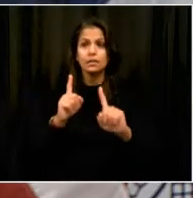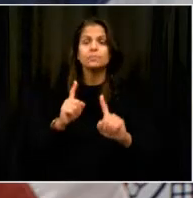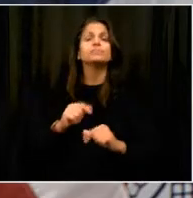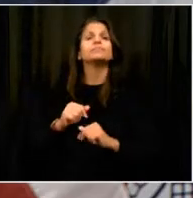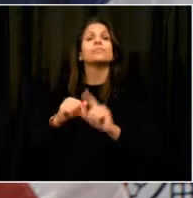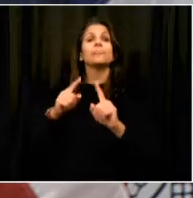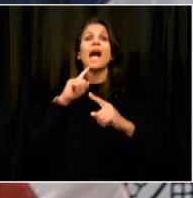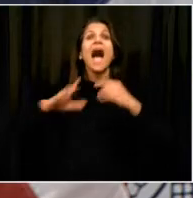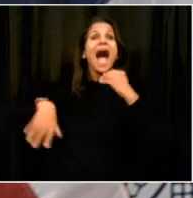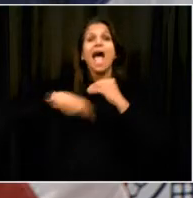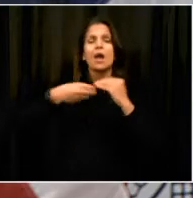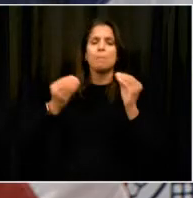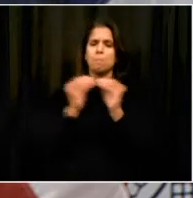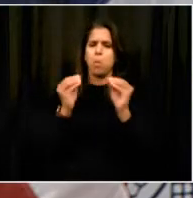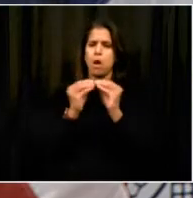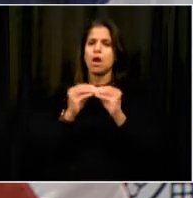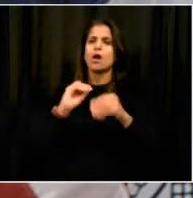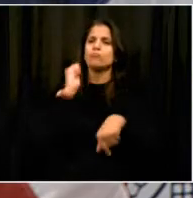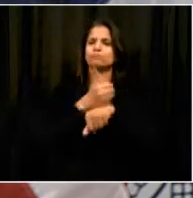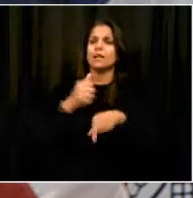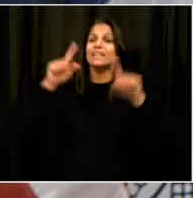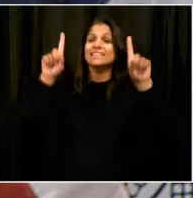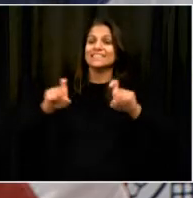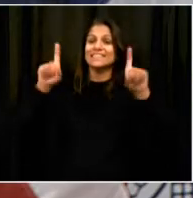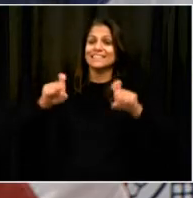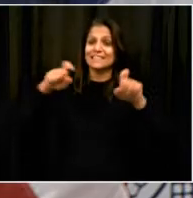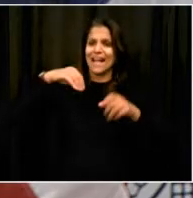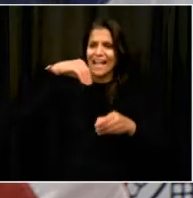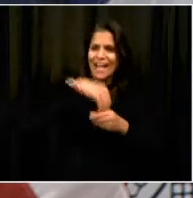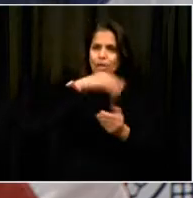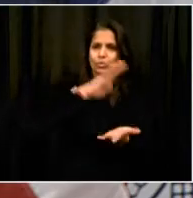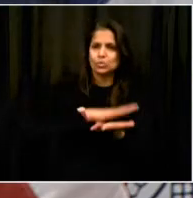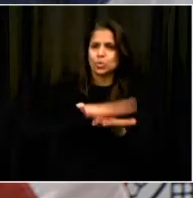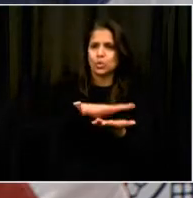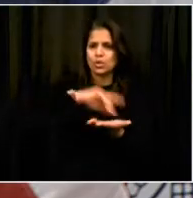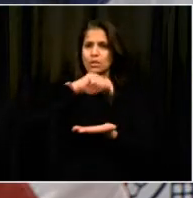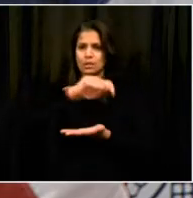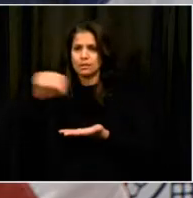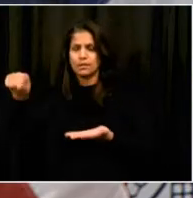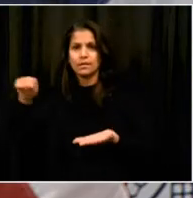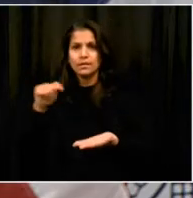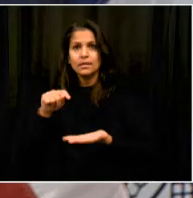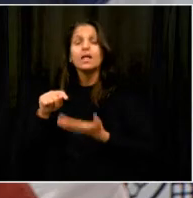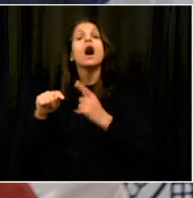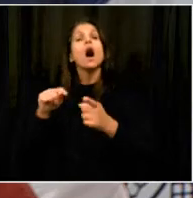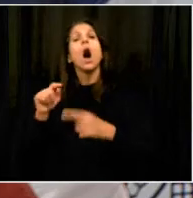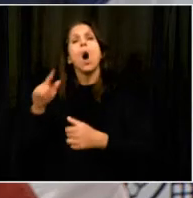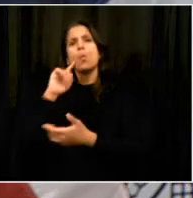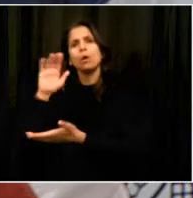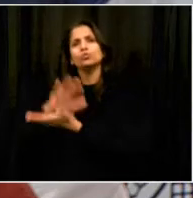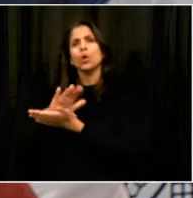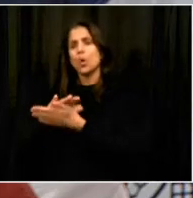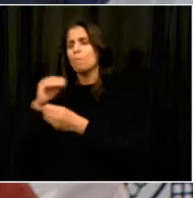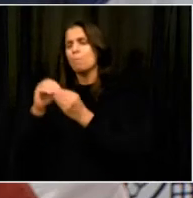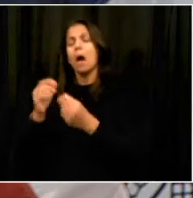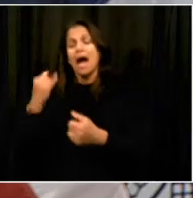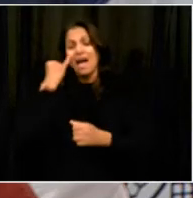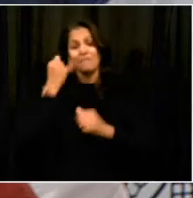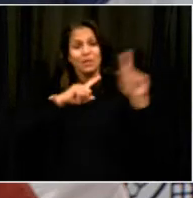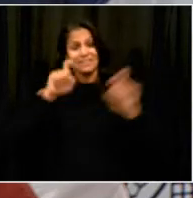happening while we're seeing an uptick in the cases around us. We're going to be able to learn a lot from this. I think we're going to see, once